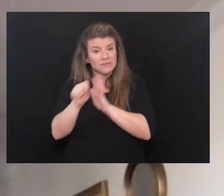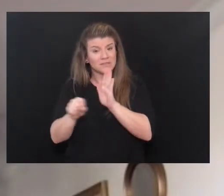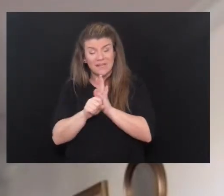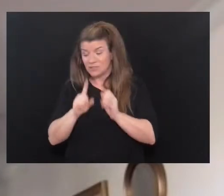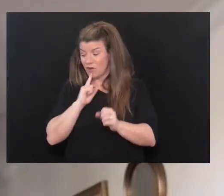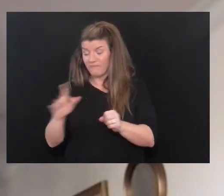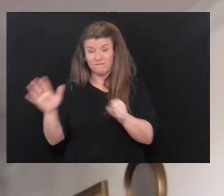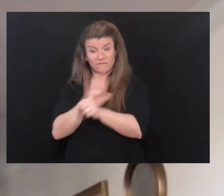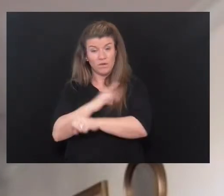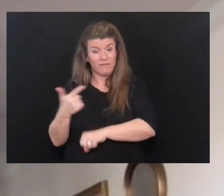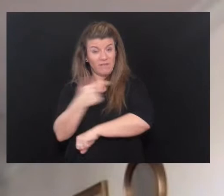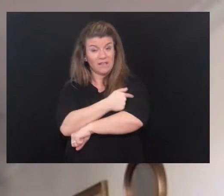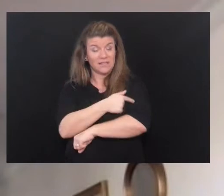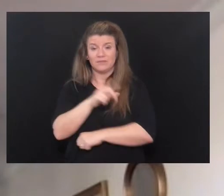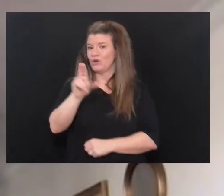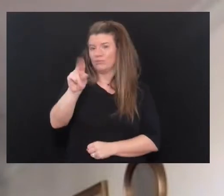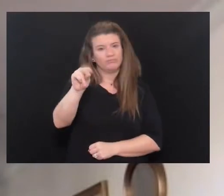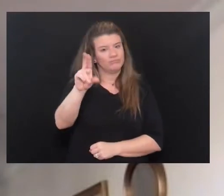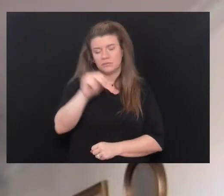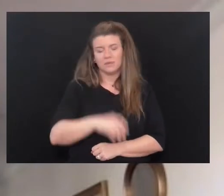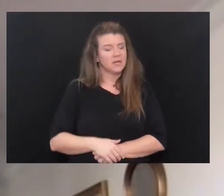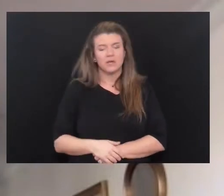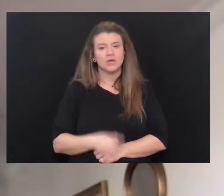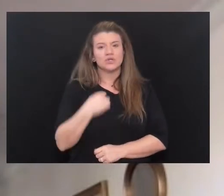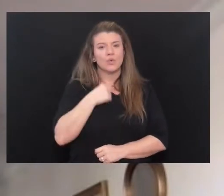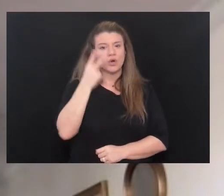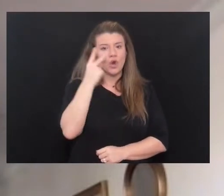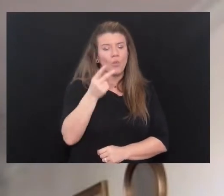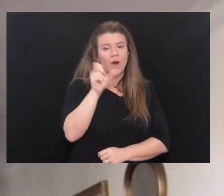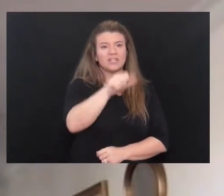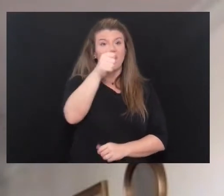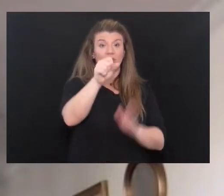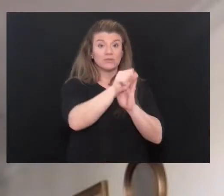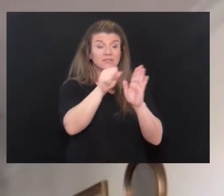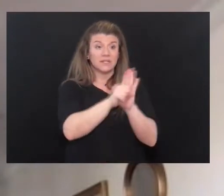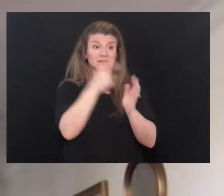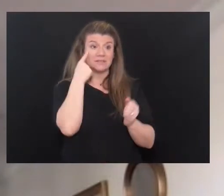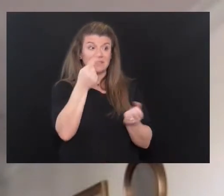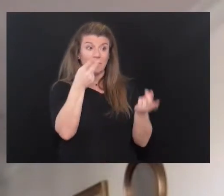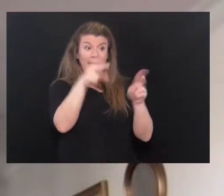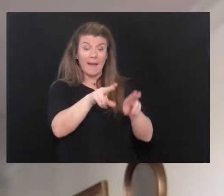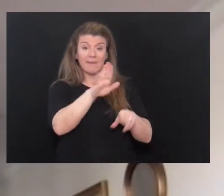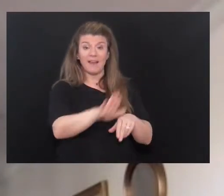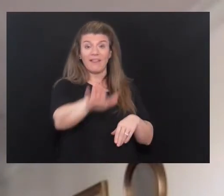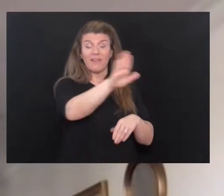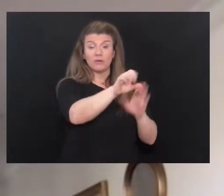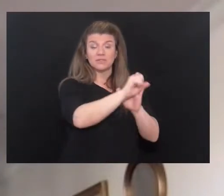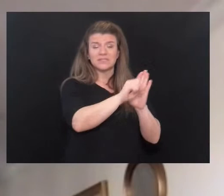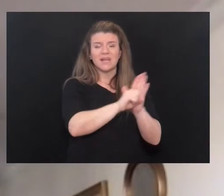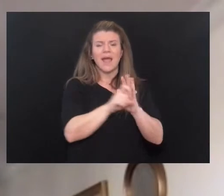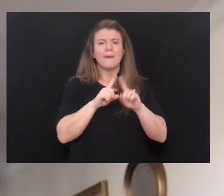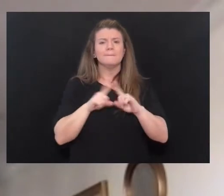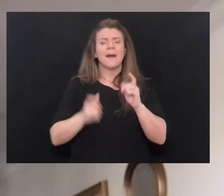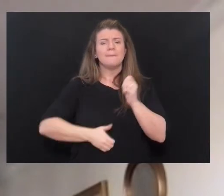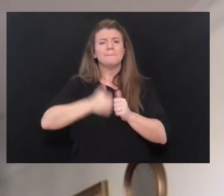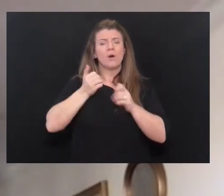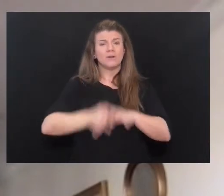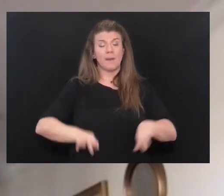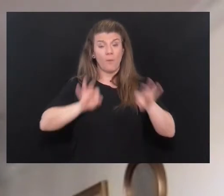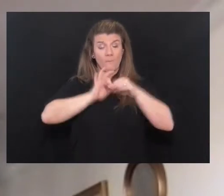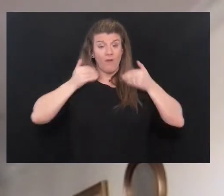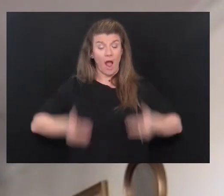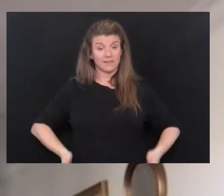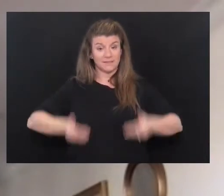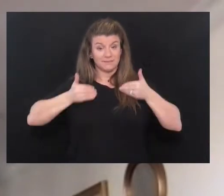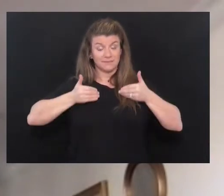either. So we will watch other states in the country to see what happens. But the key is for us that if we can